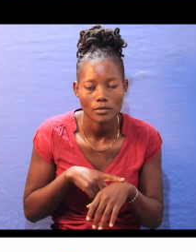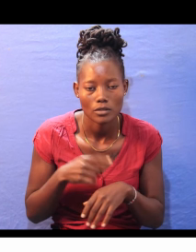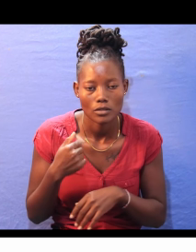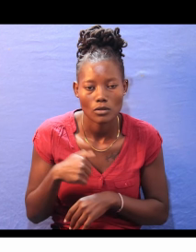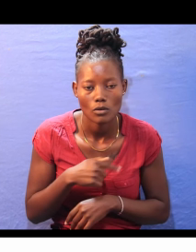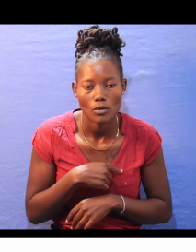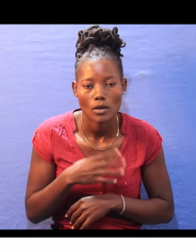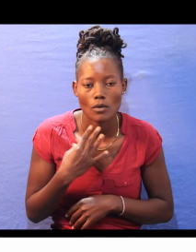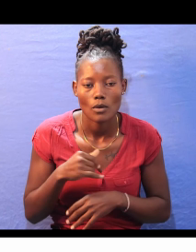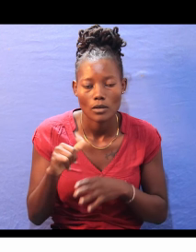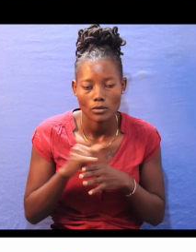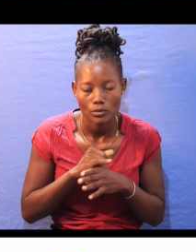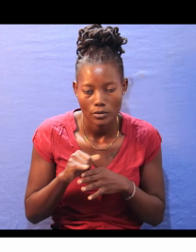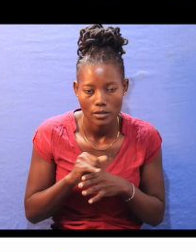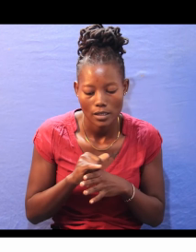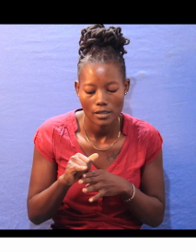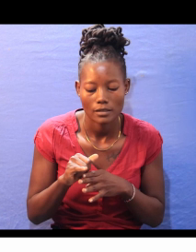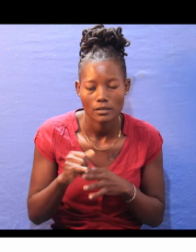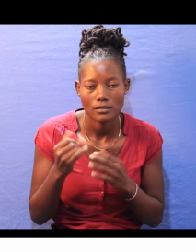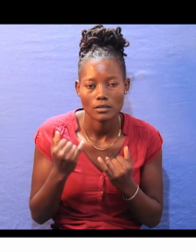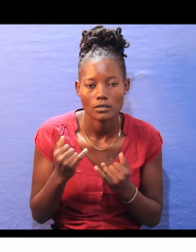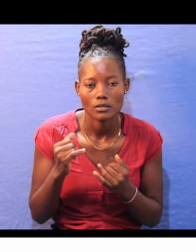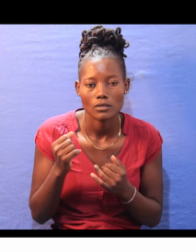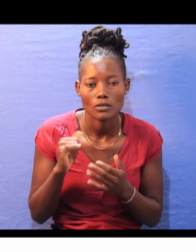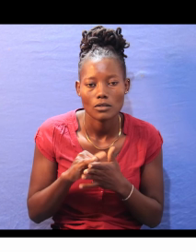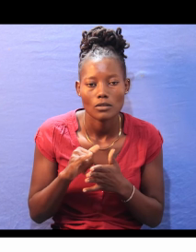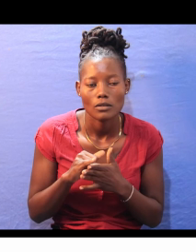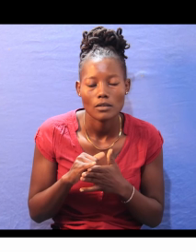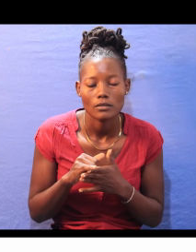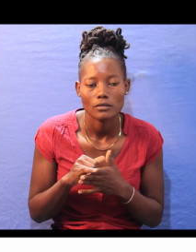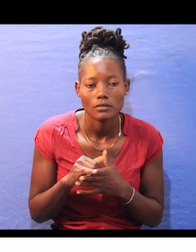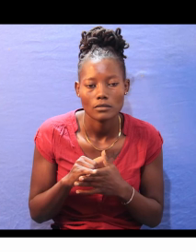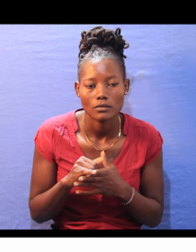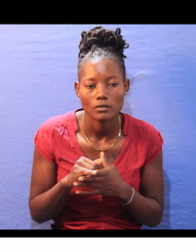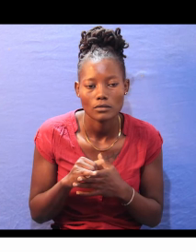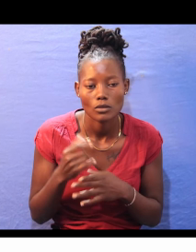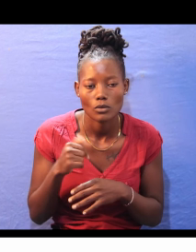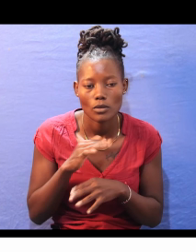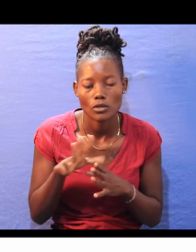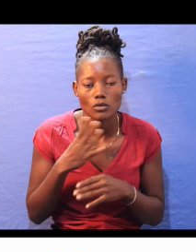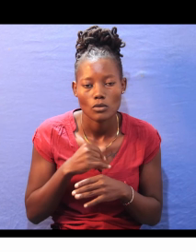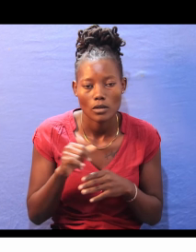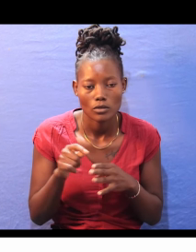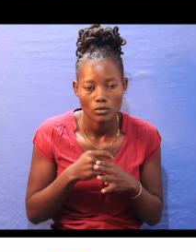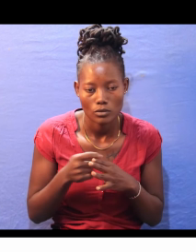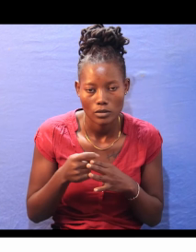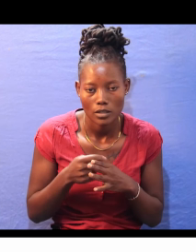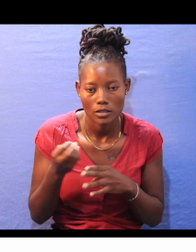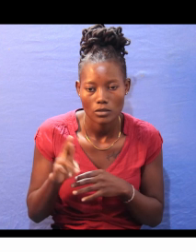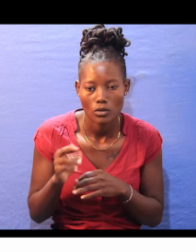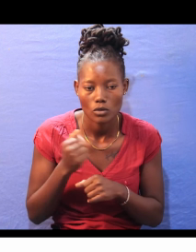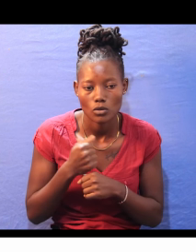We want to train so our sports get better. We don't want to train, we don't want to do